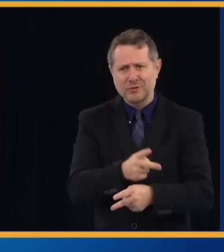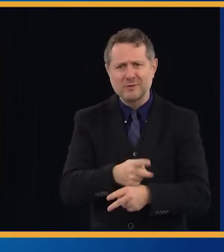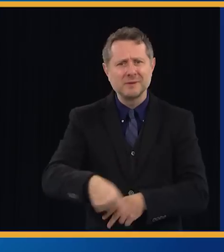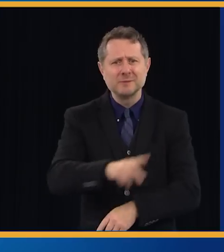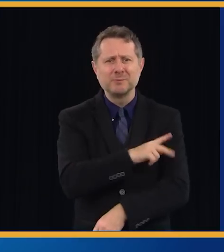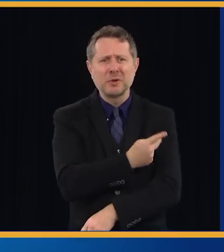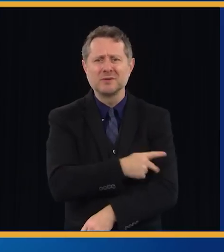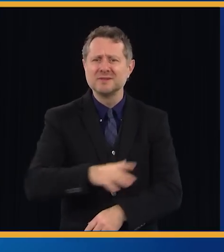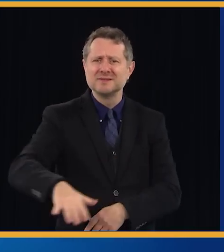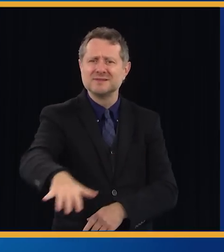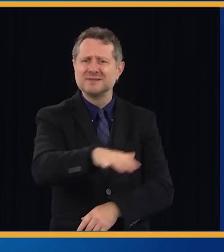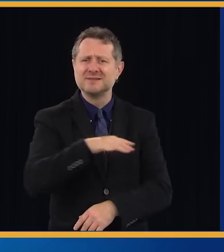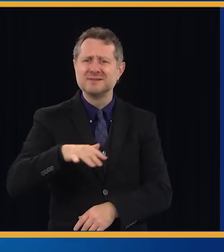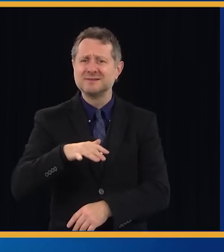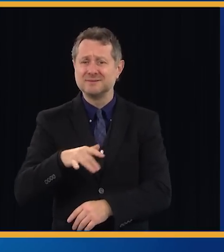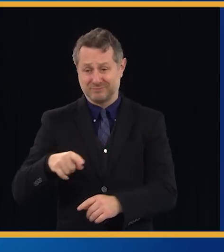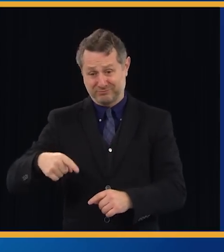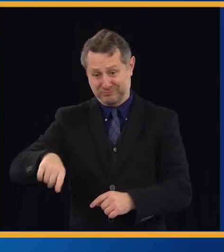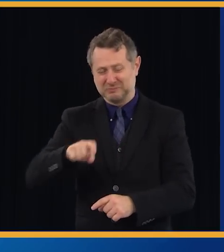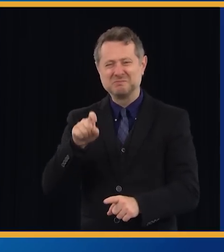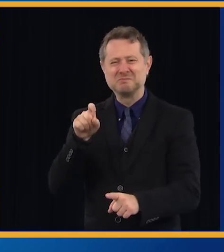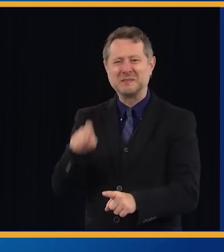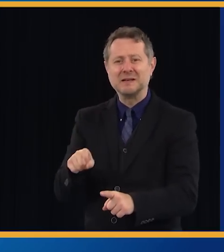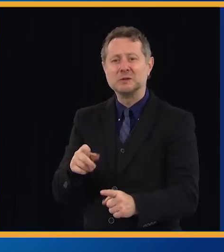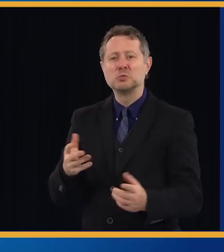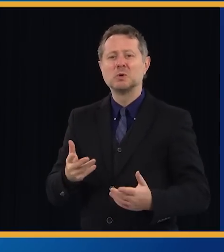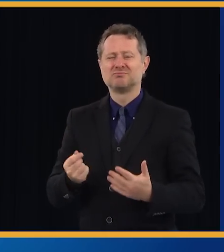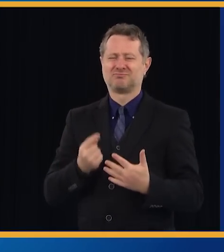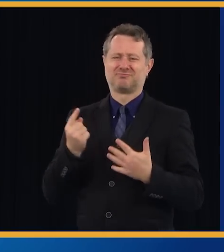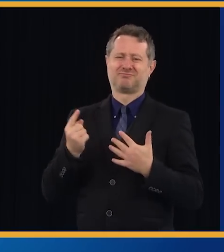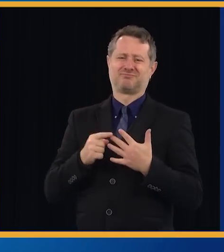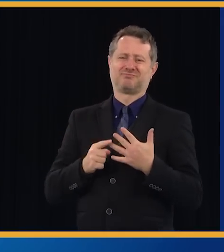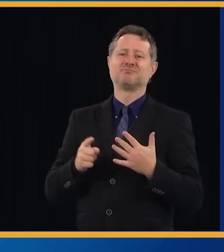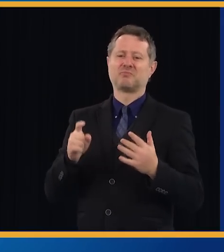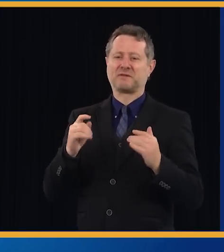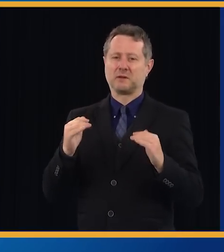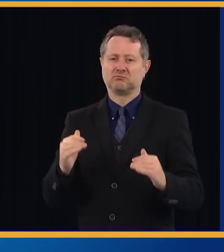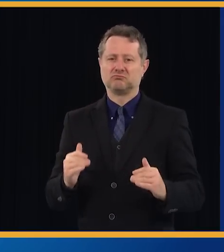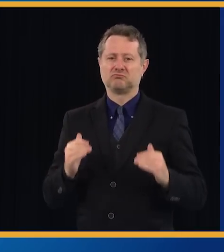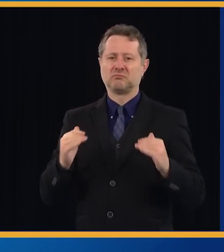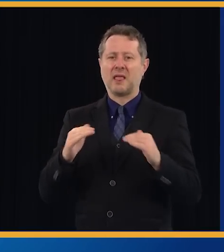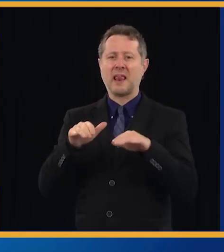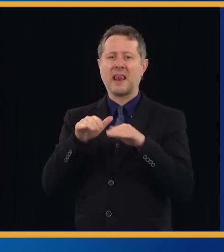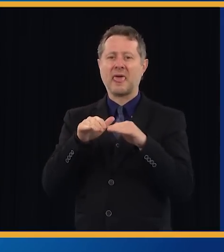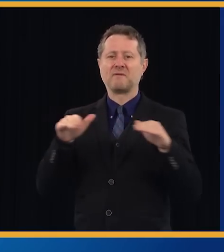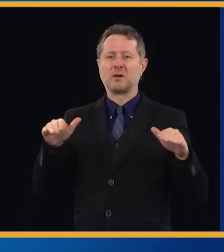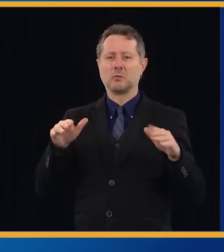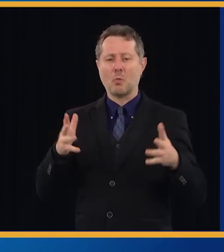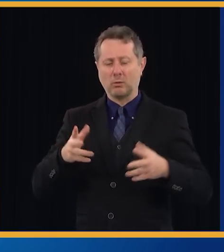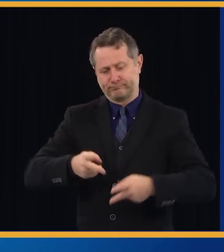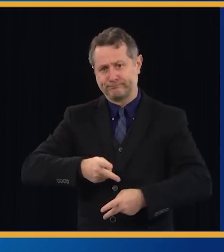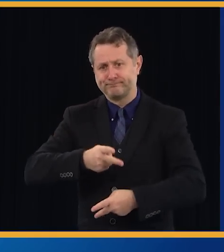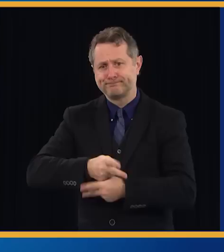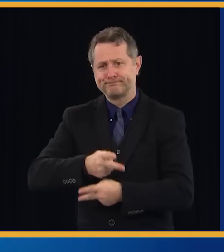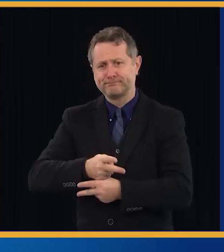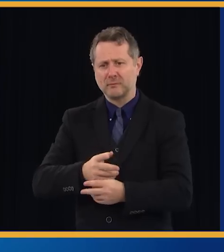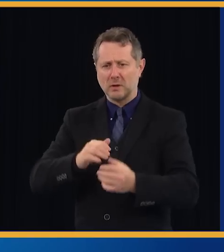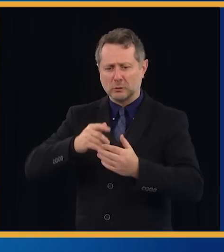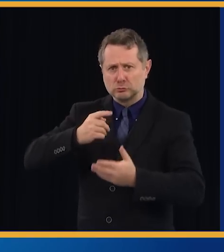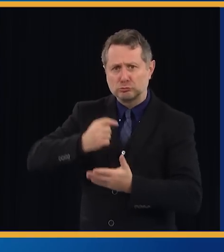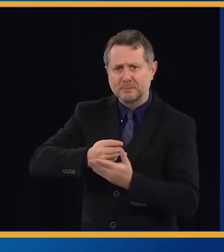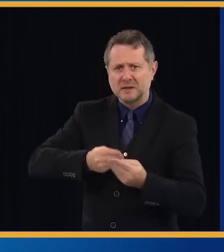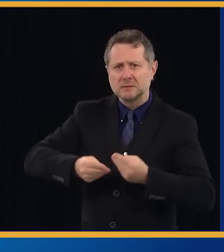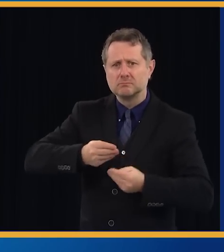must have a state-directed level of care. If they cannot provide that, they can't have